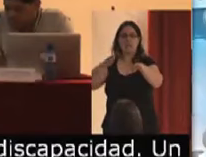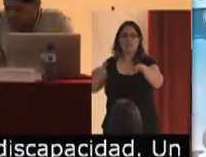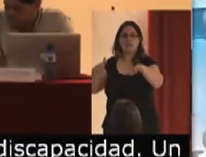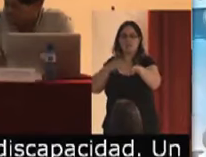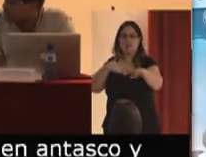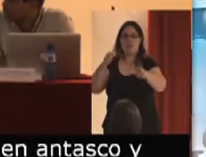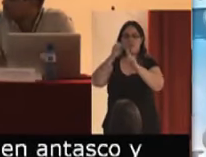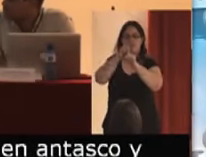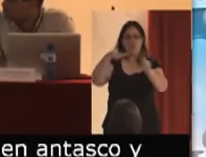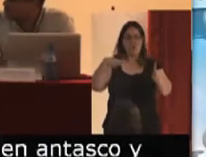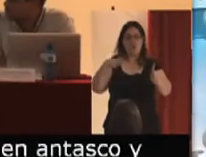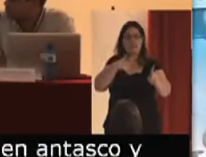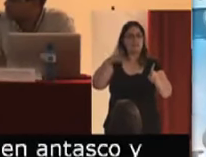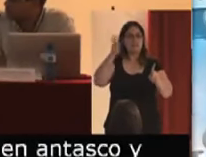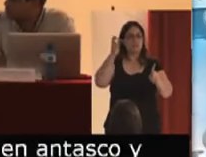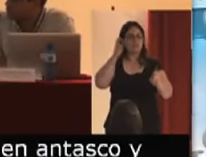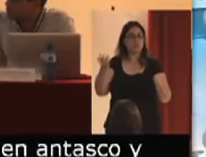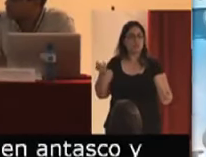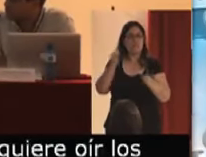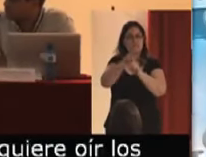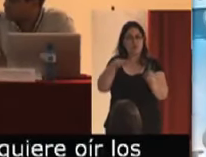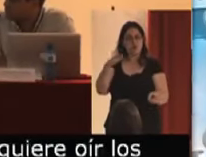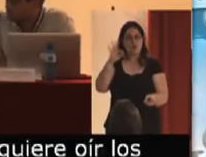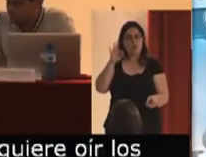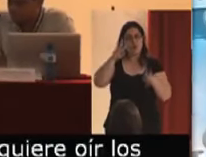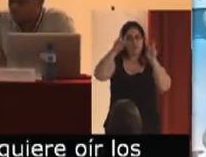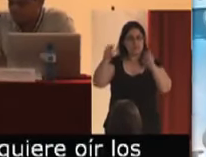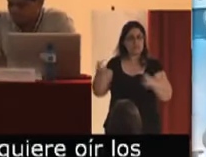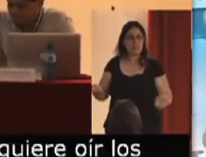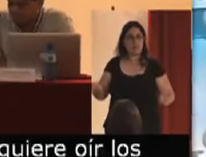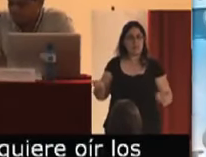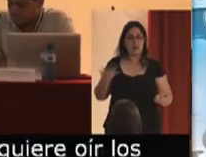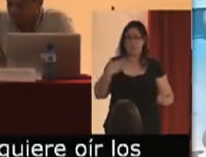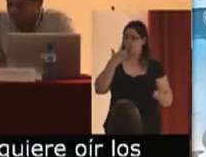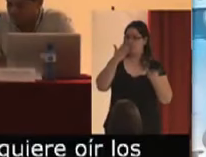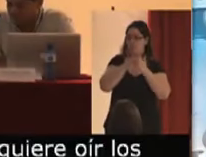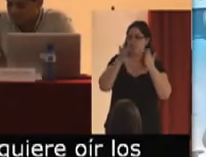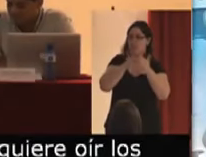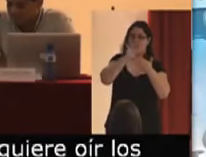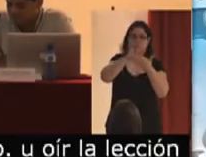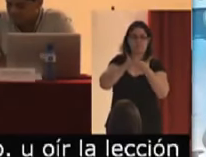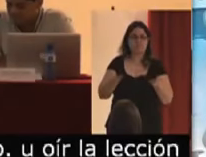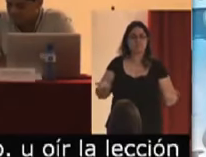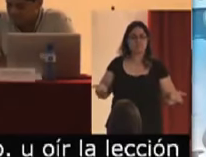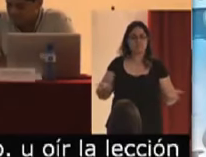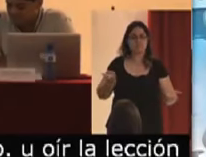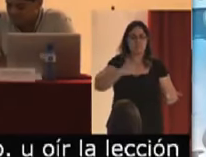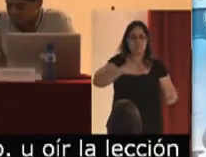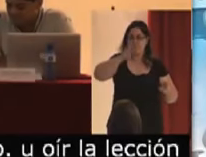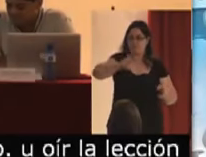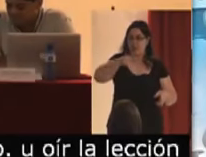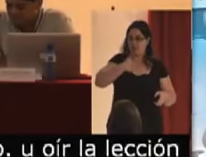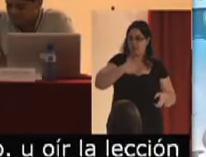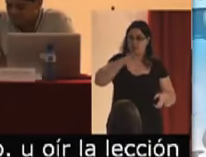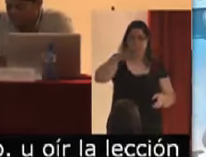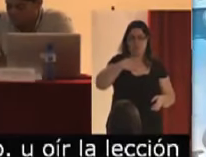with disabilities. For example, if a student is in a bottleneck or stuck in traffic, he wants to be able to